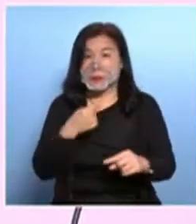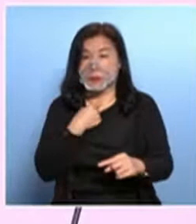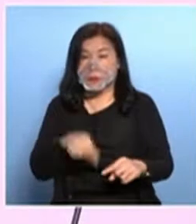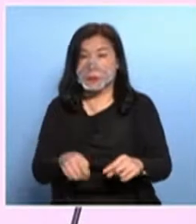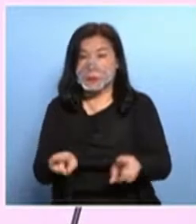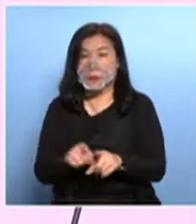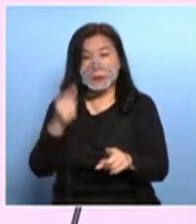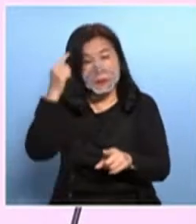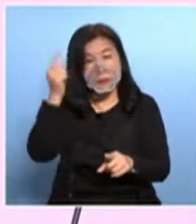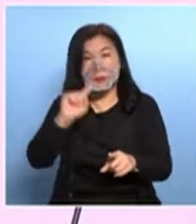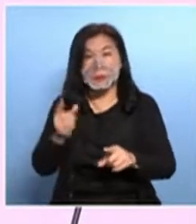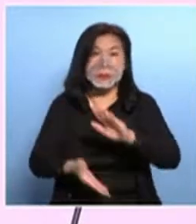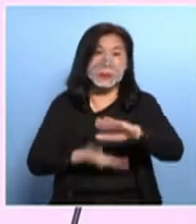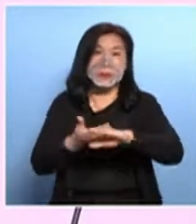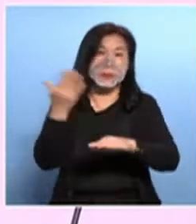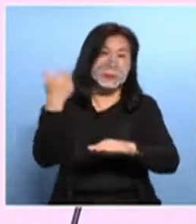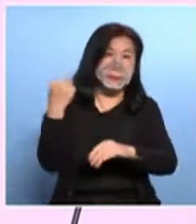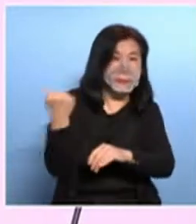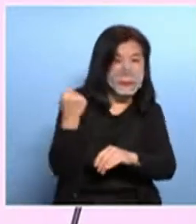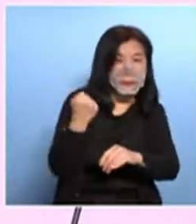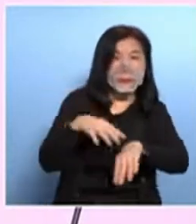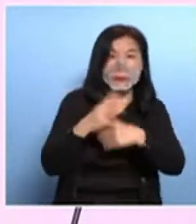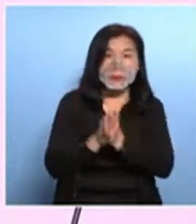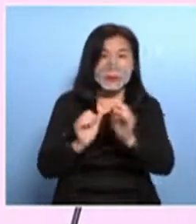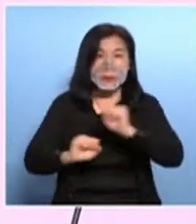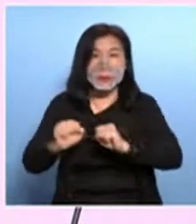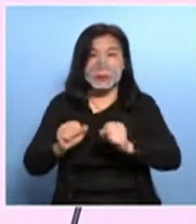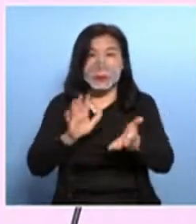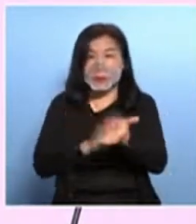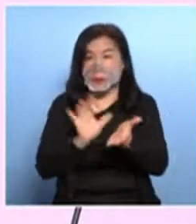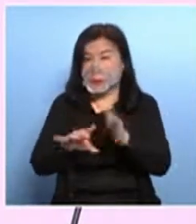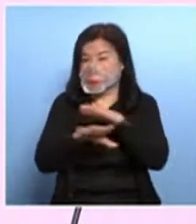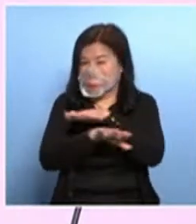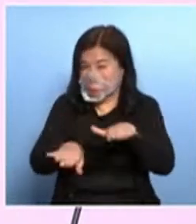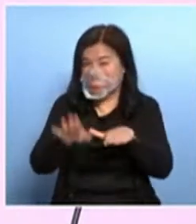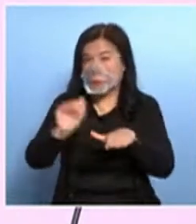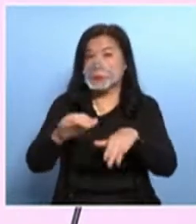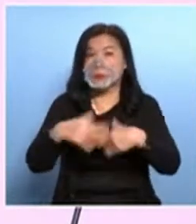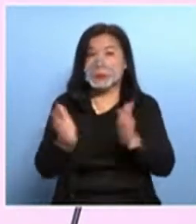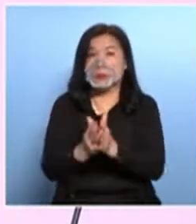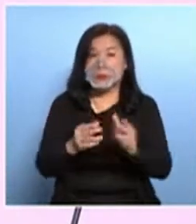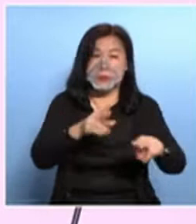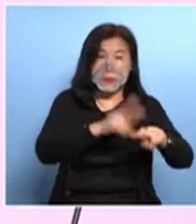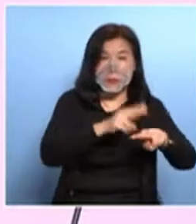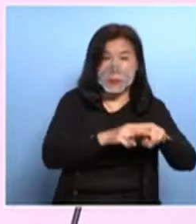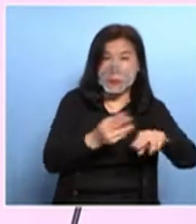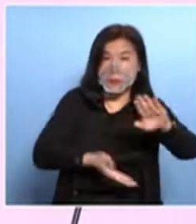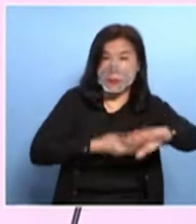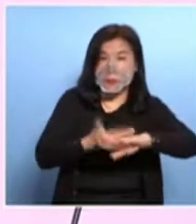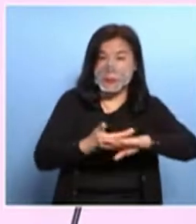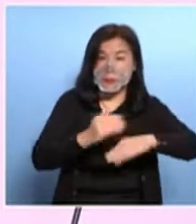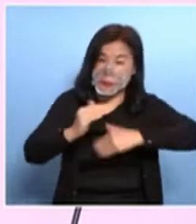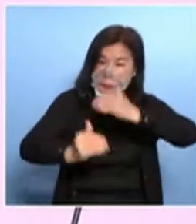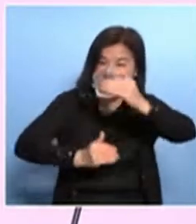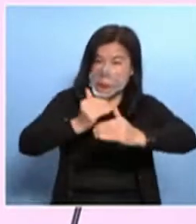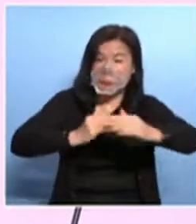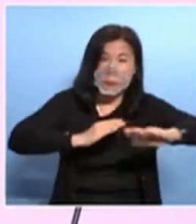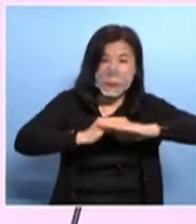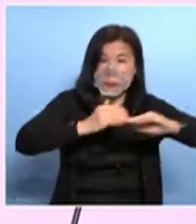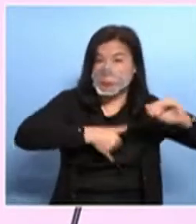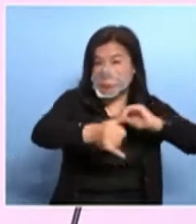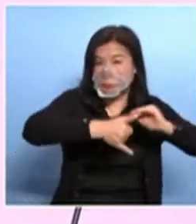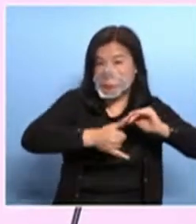infection can be maintained down the road, consumption and investment demand will likely gather steam again. A stabilized epidemic situation will also